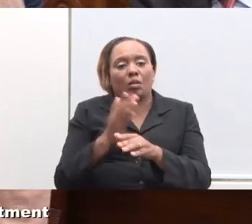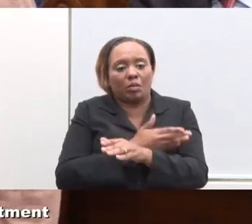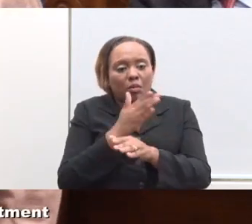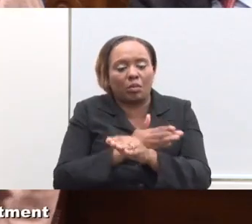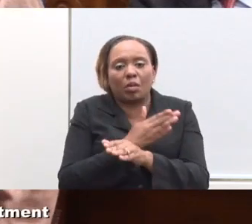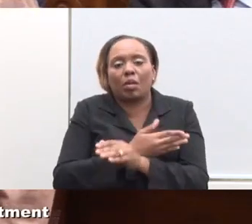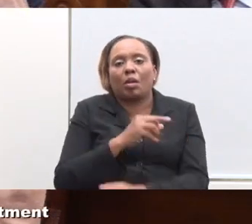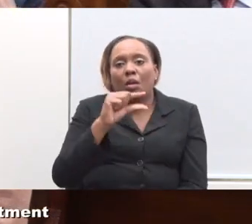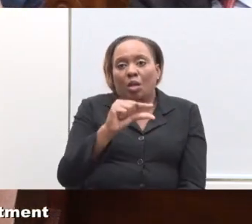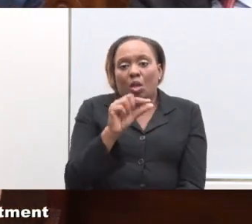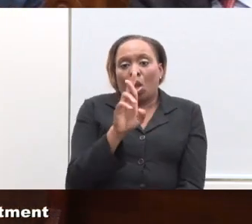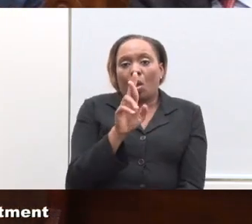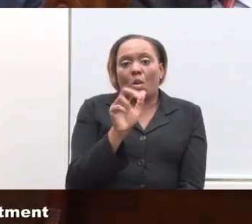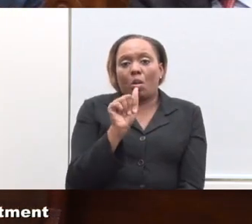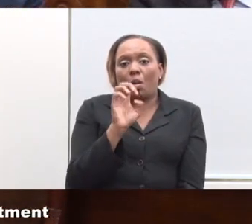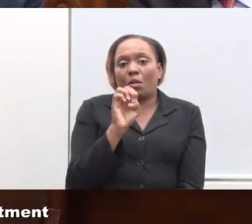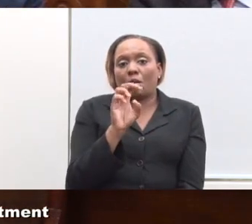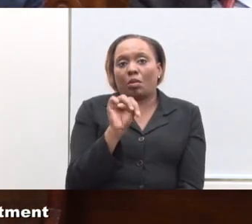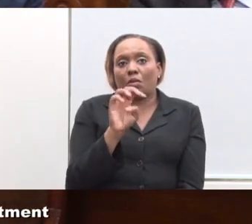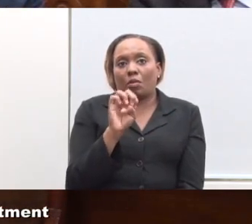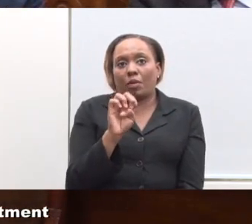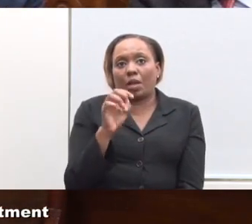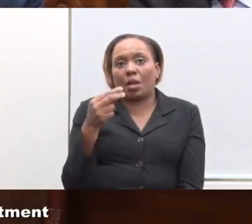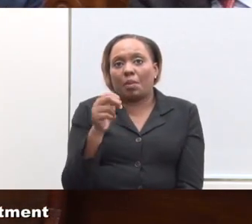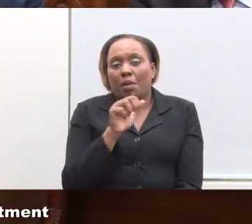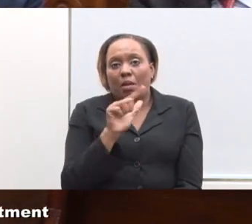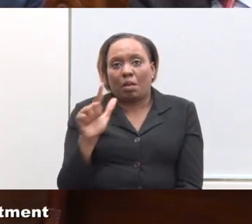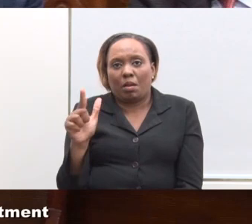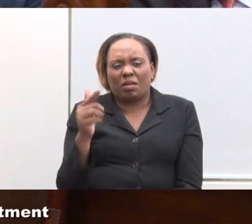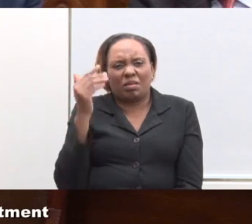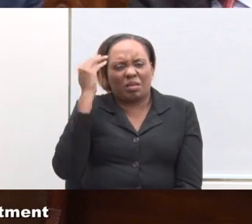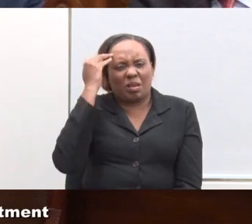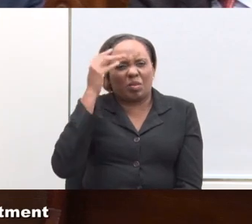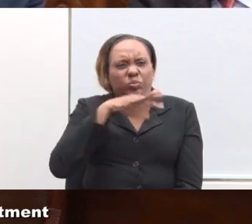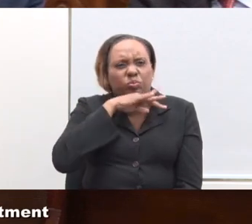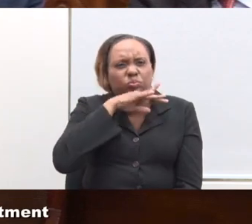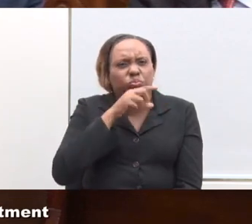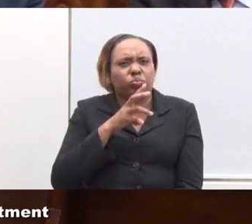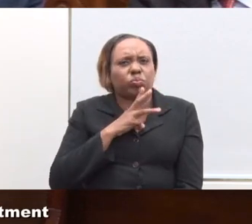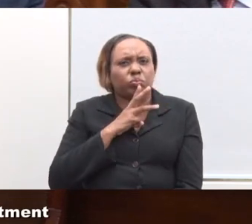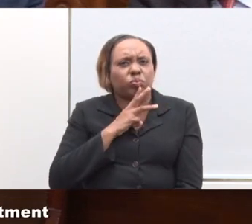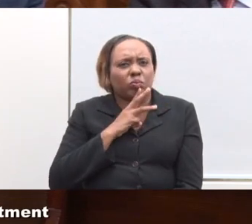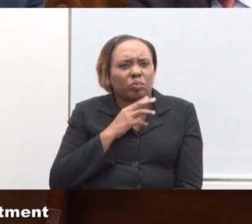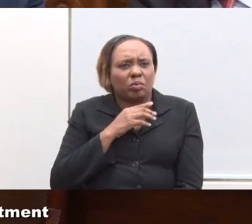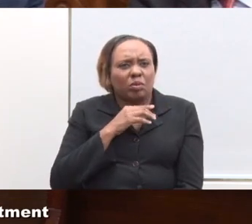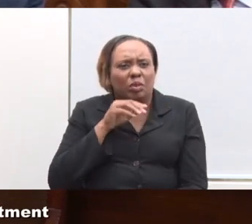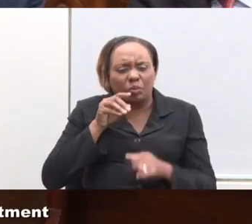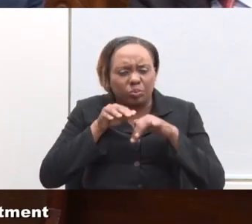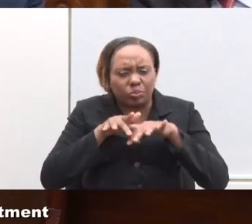of sewage running over the last few years rather than